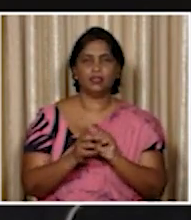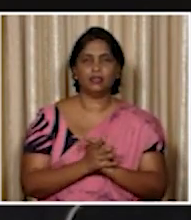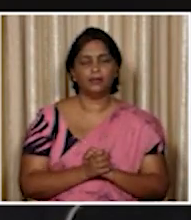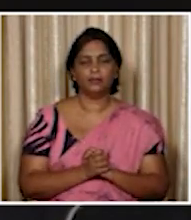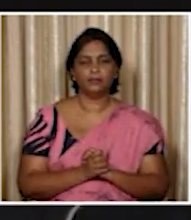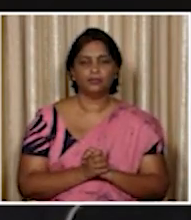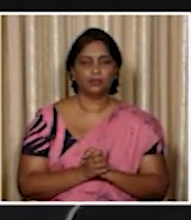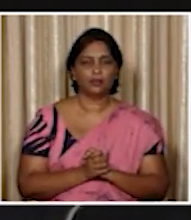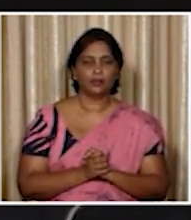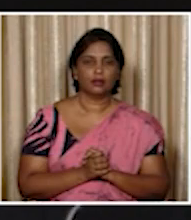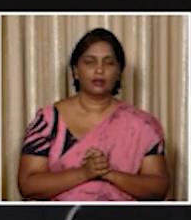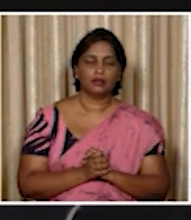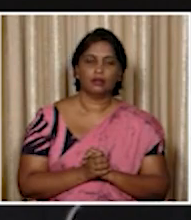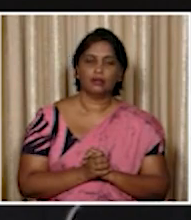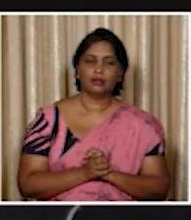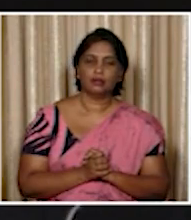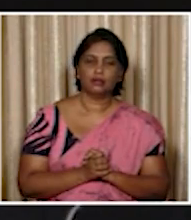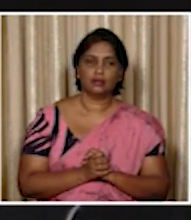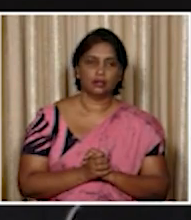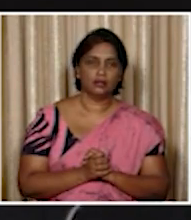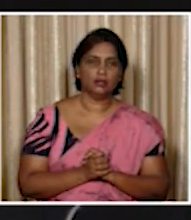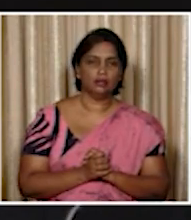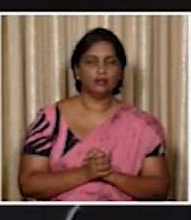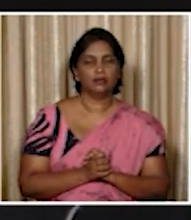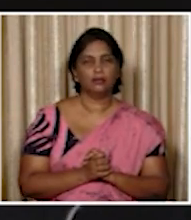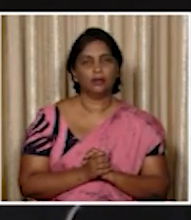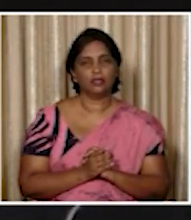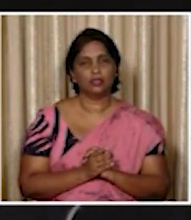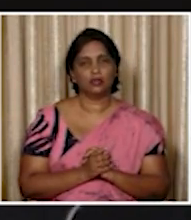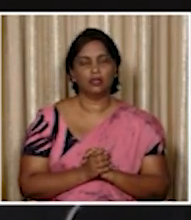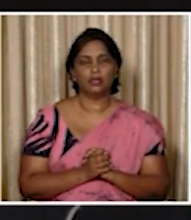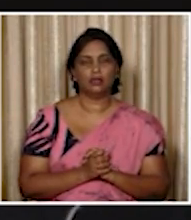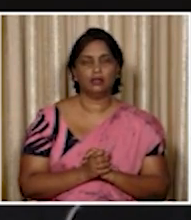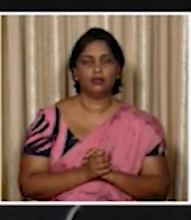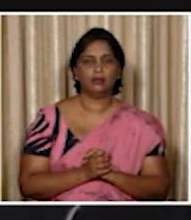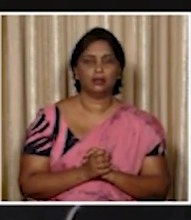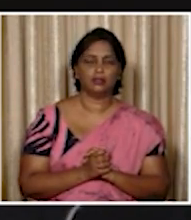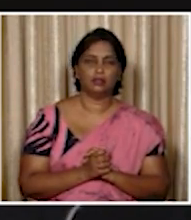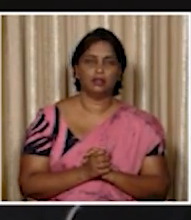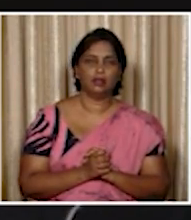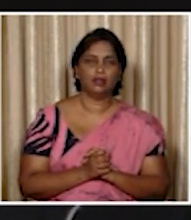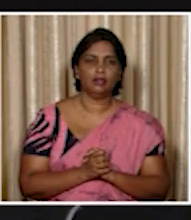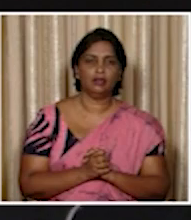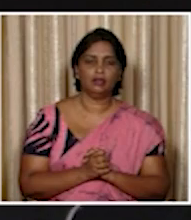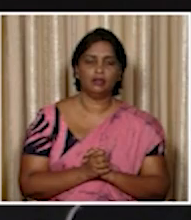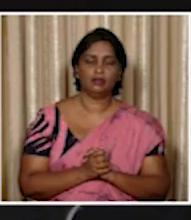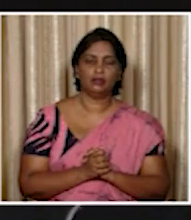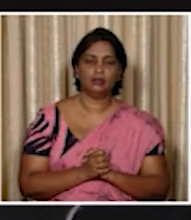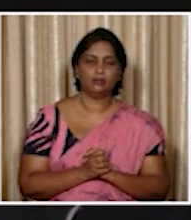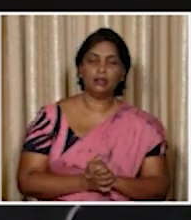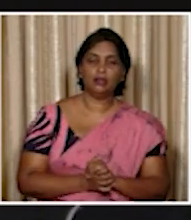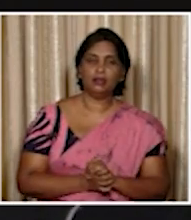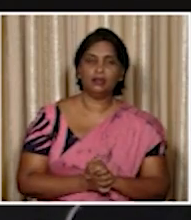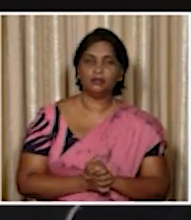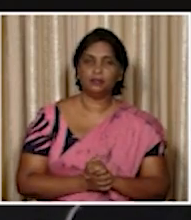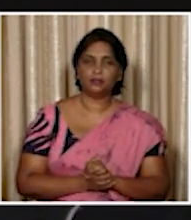which such online safety legislation is being enacted in some jurisdictions.